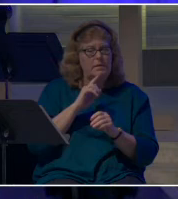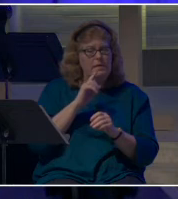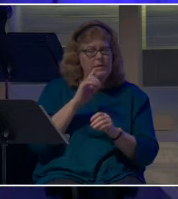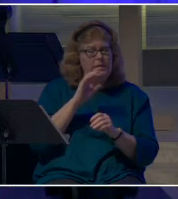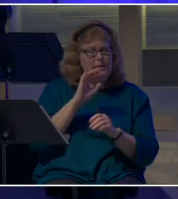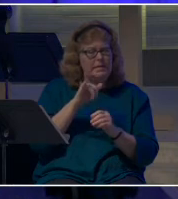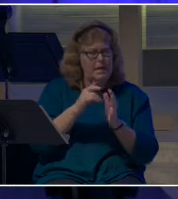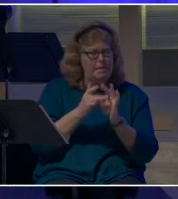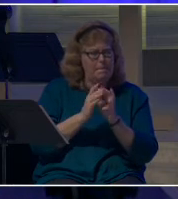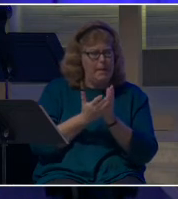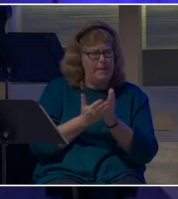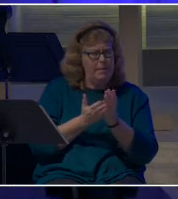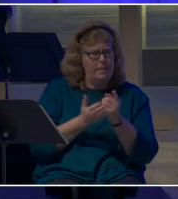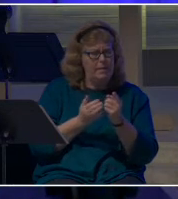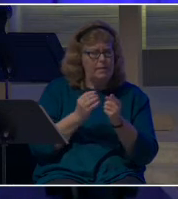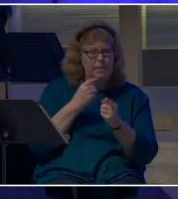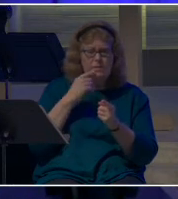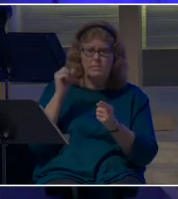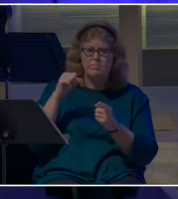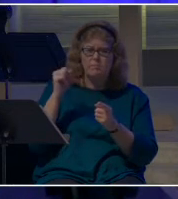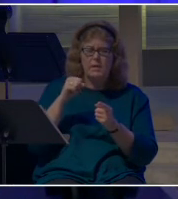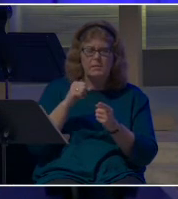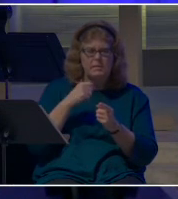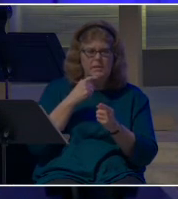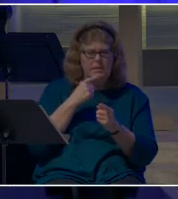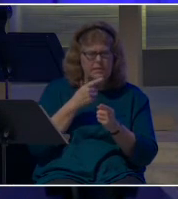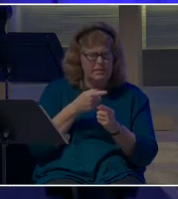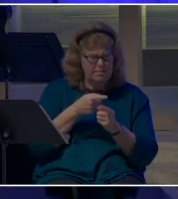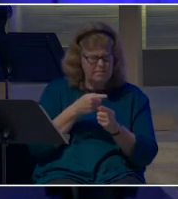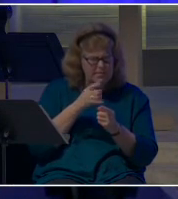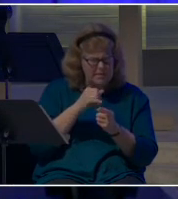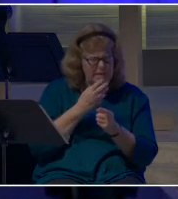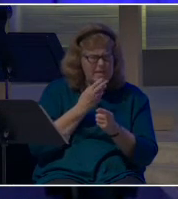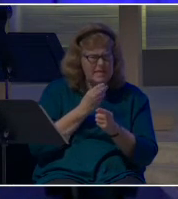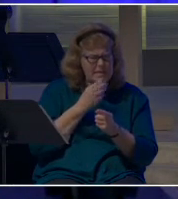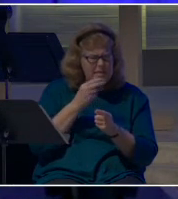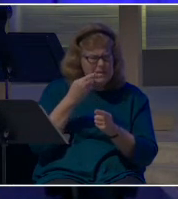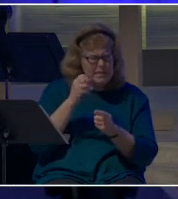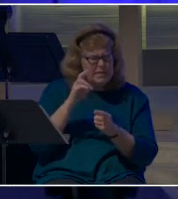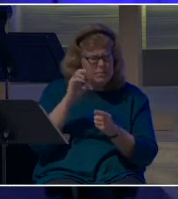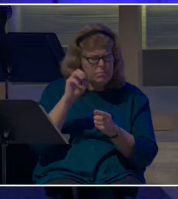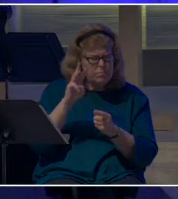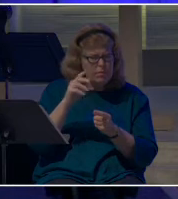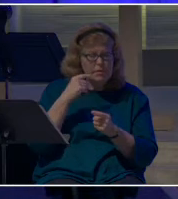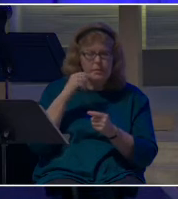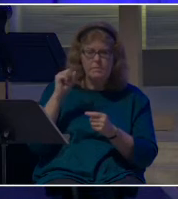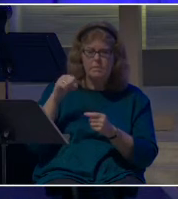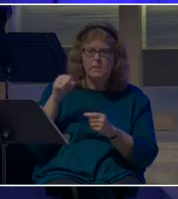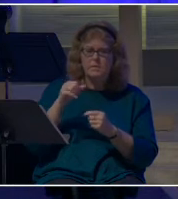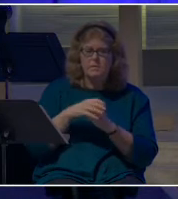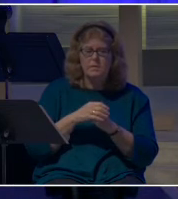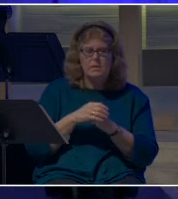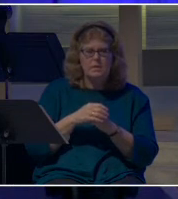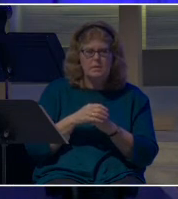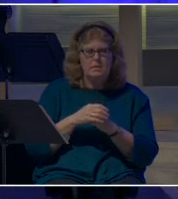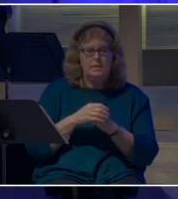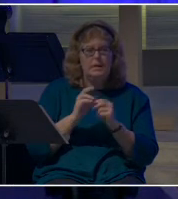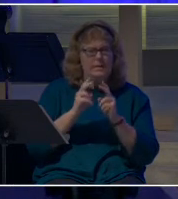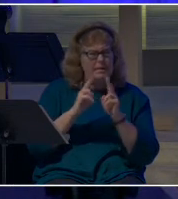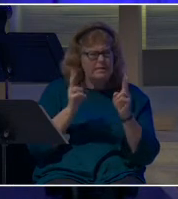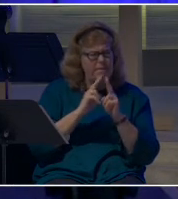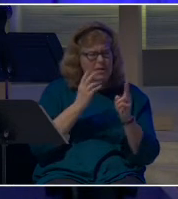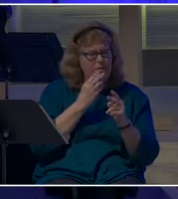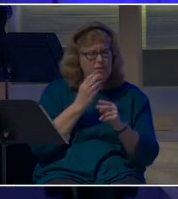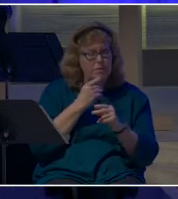is that a Bible? And he'd say, yes. And they go, is that Hebrew? And he'd go, yes. That's very Jewish.